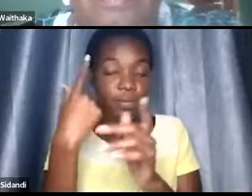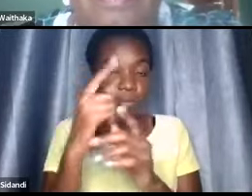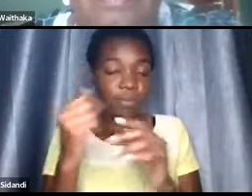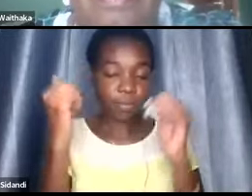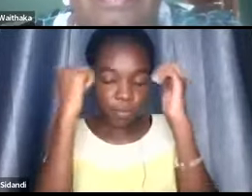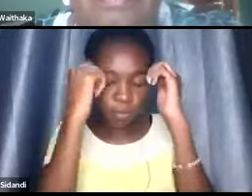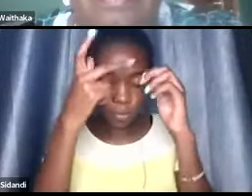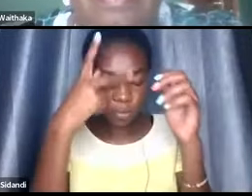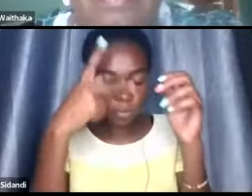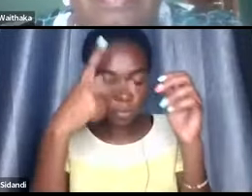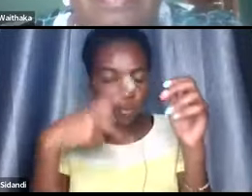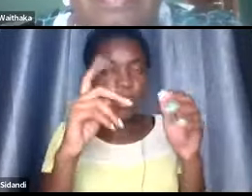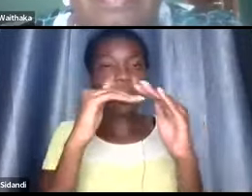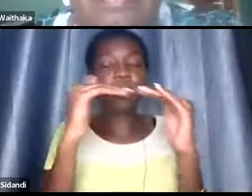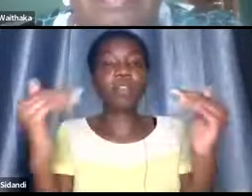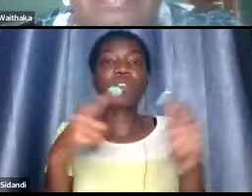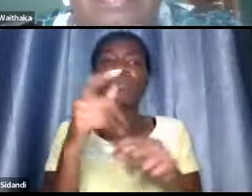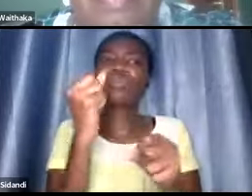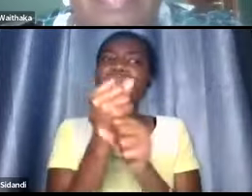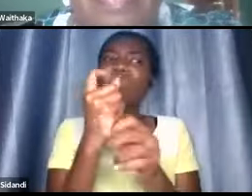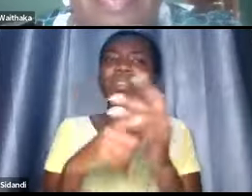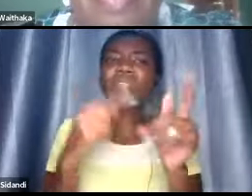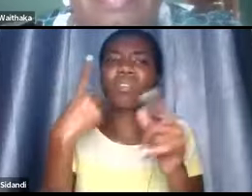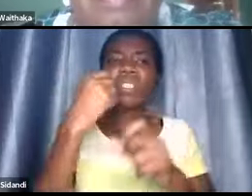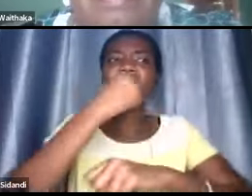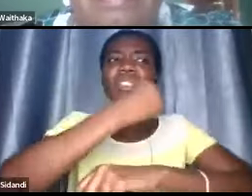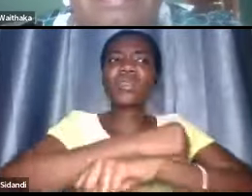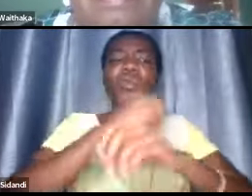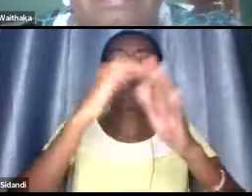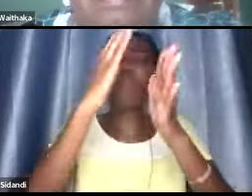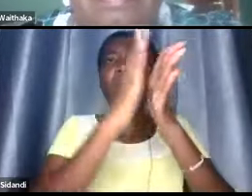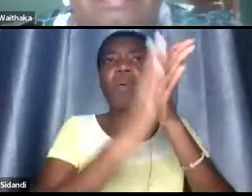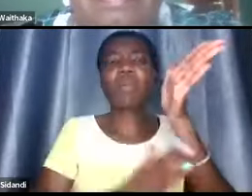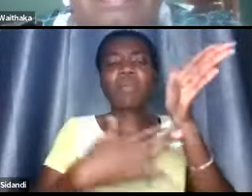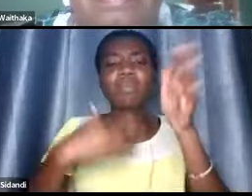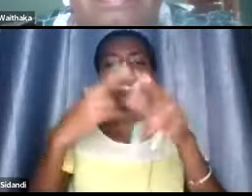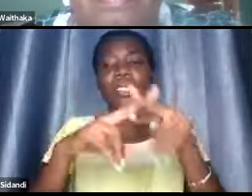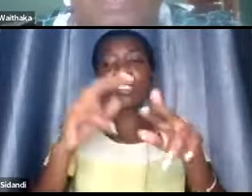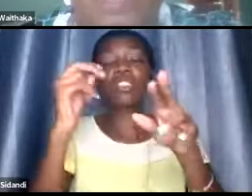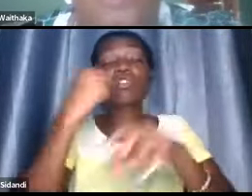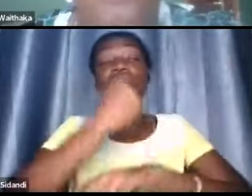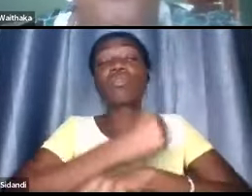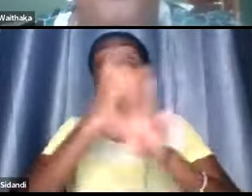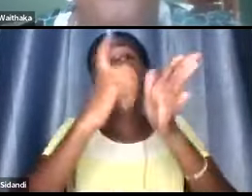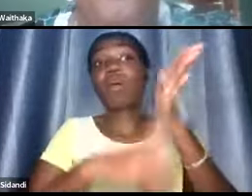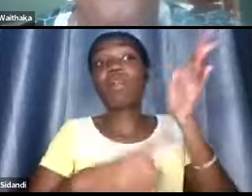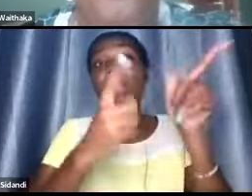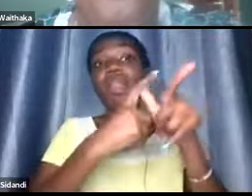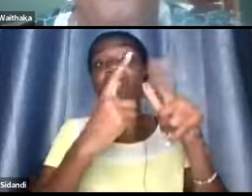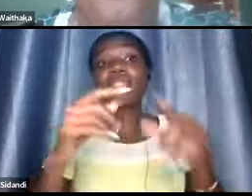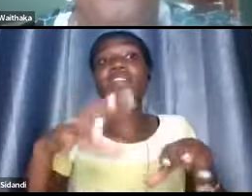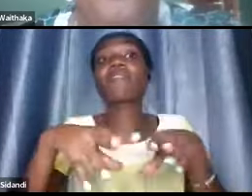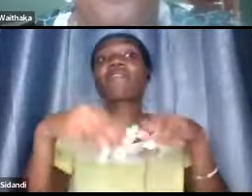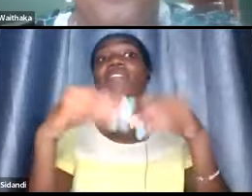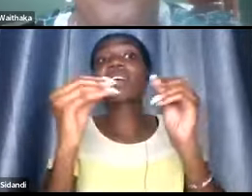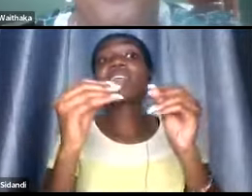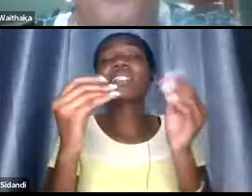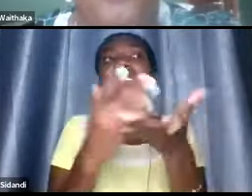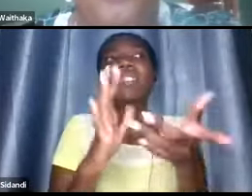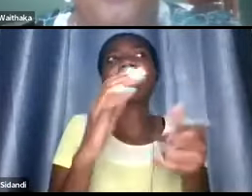about some of these schools? Because I've sat on school boards, I still sit on school boards, and you'll find that in certain schools, how